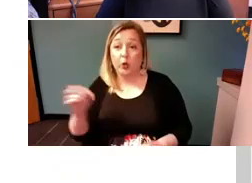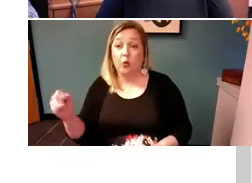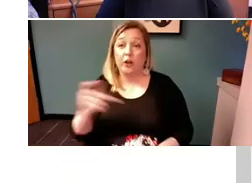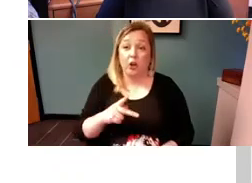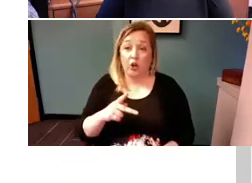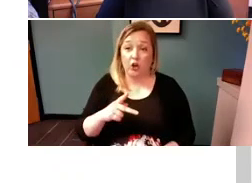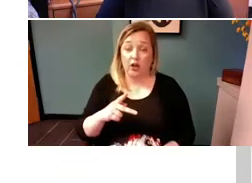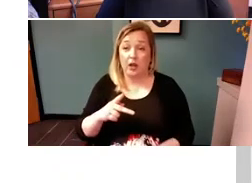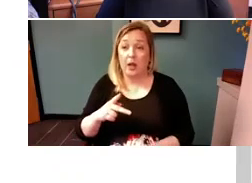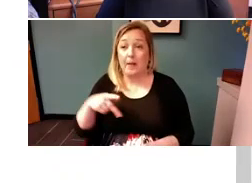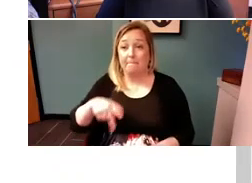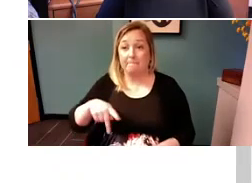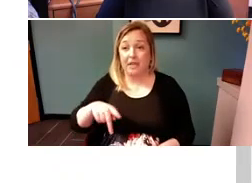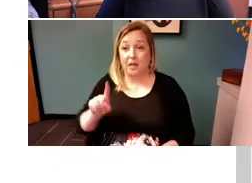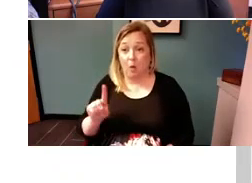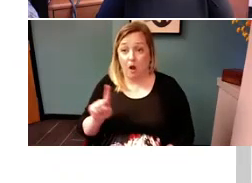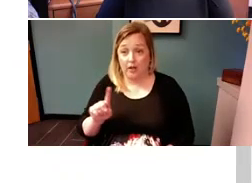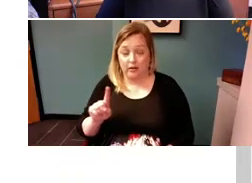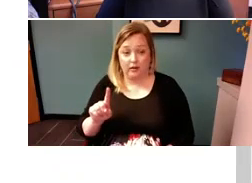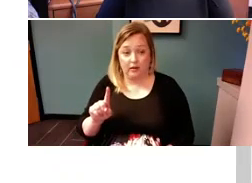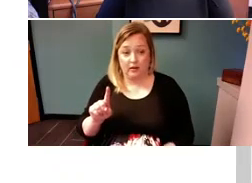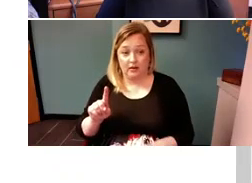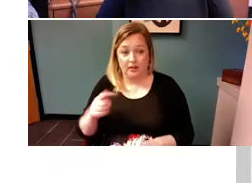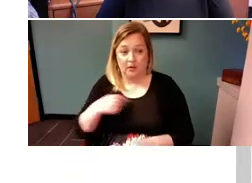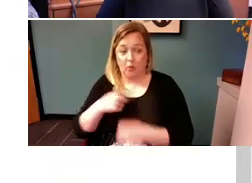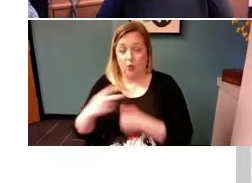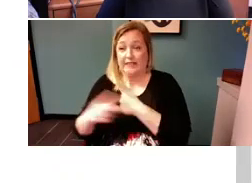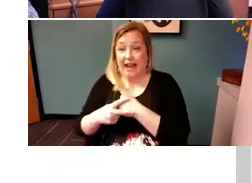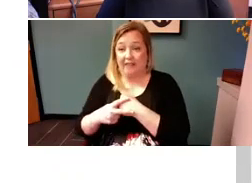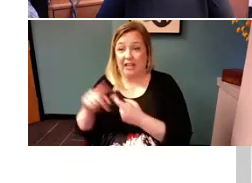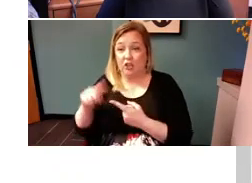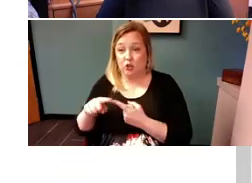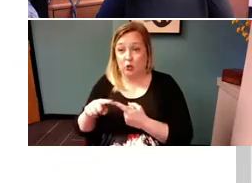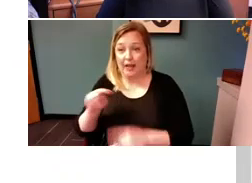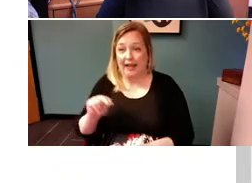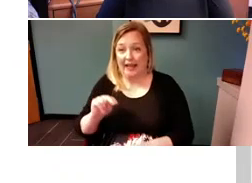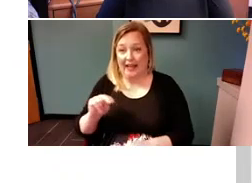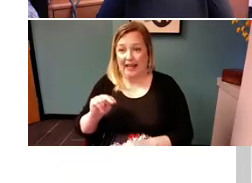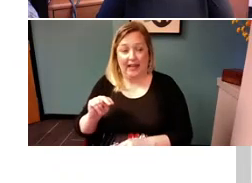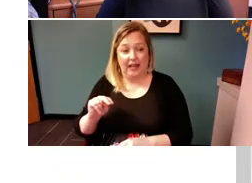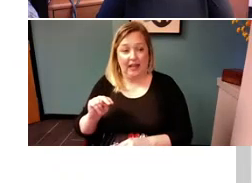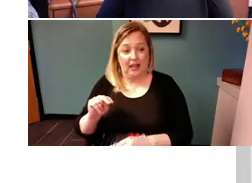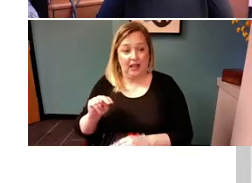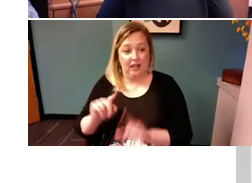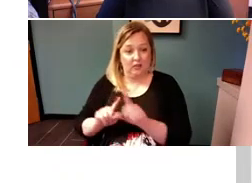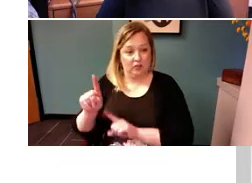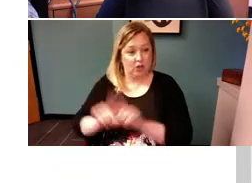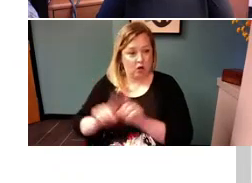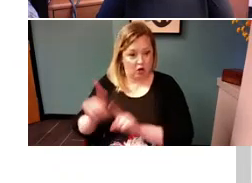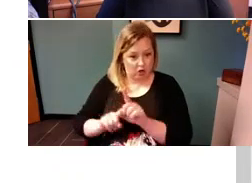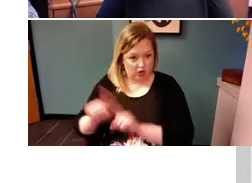and we were saving it to int star A. But let's say that we are not saving it